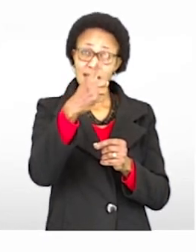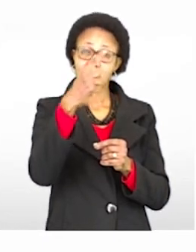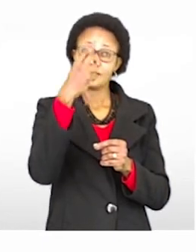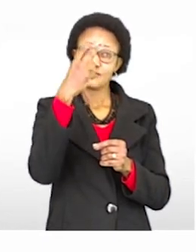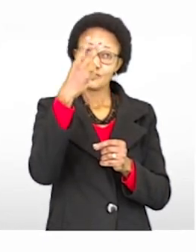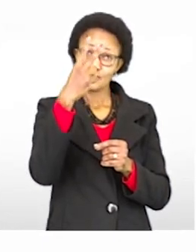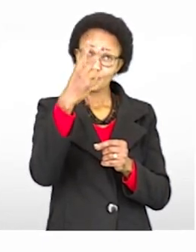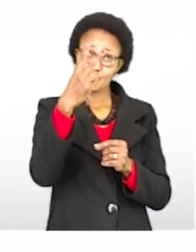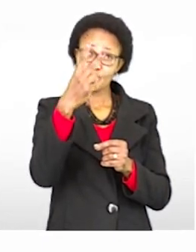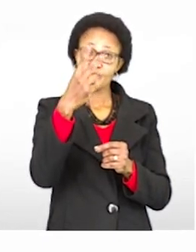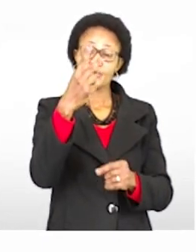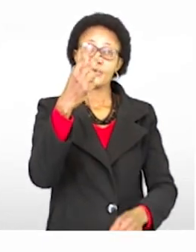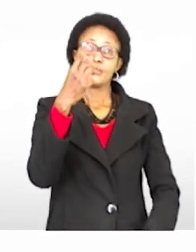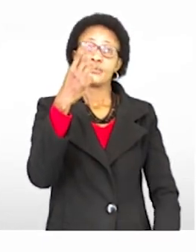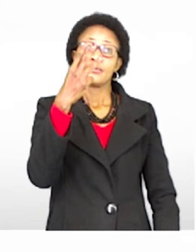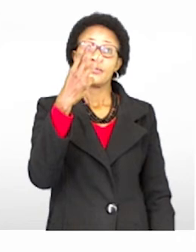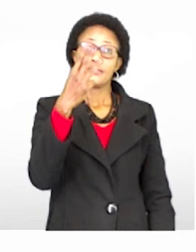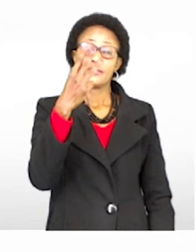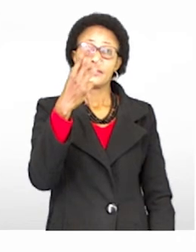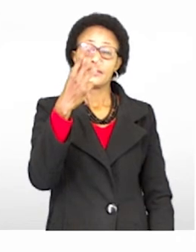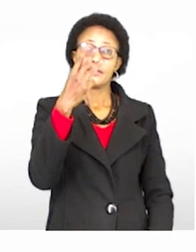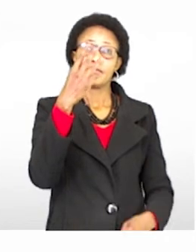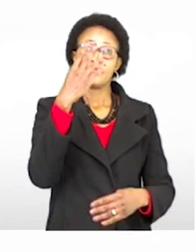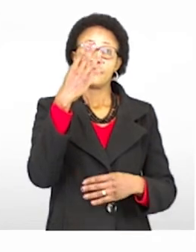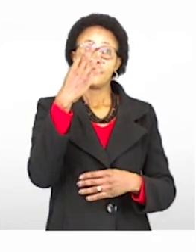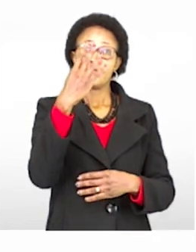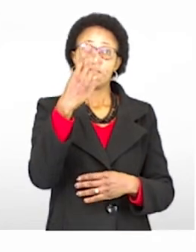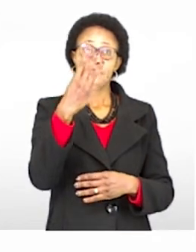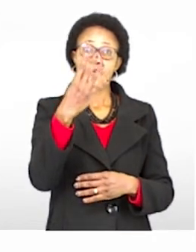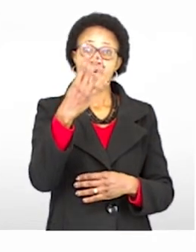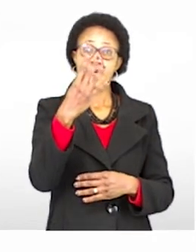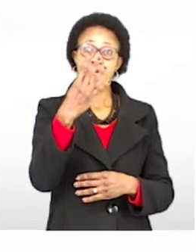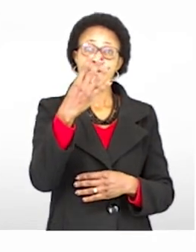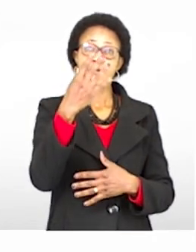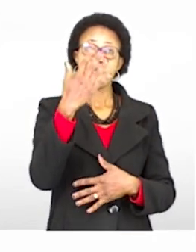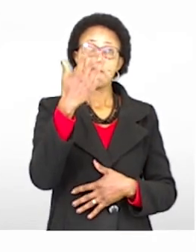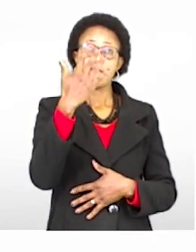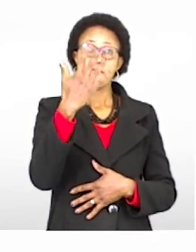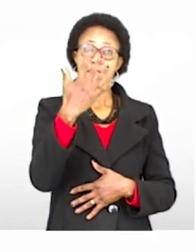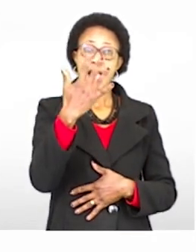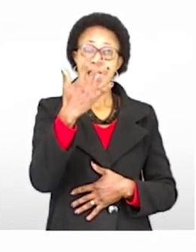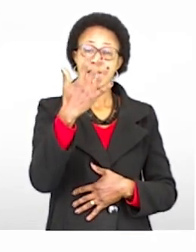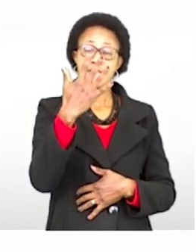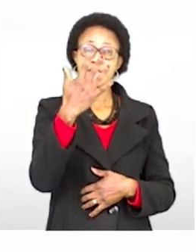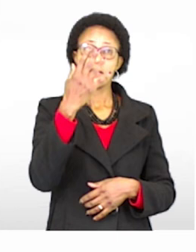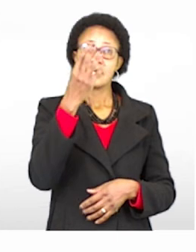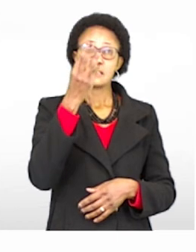1, 2, 3, 4,